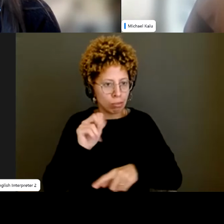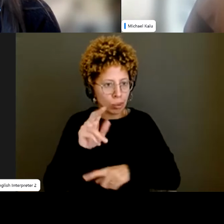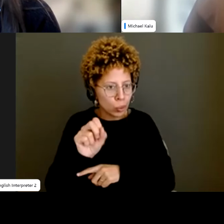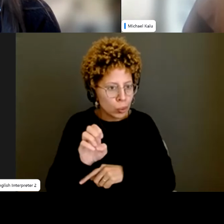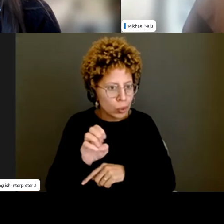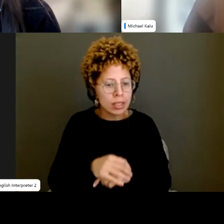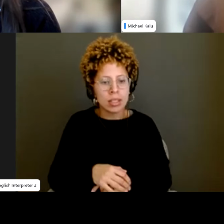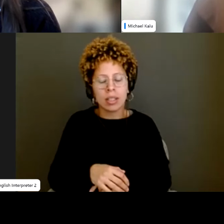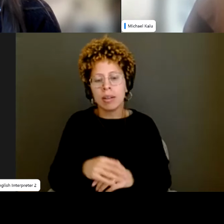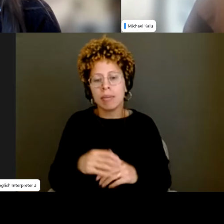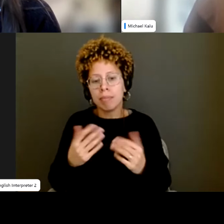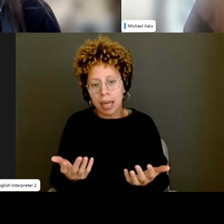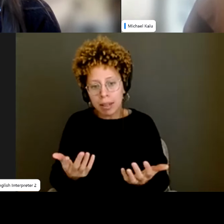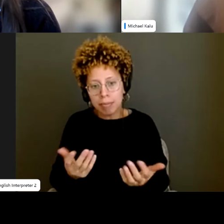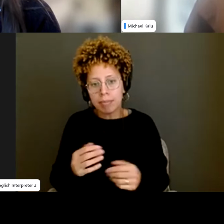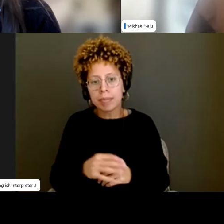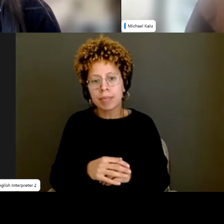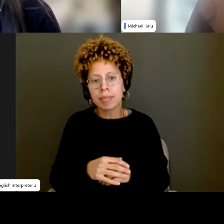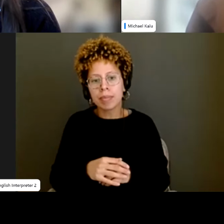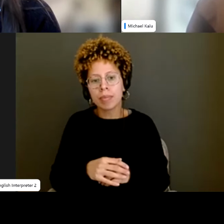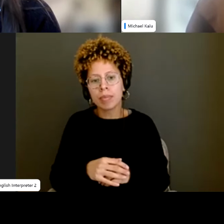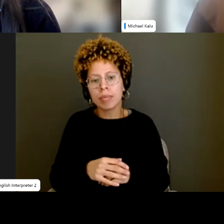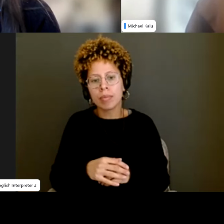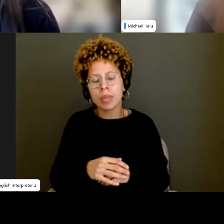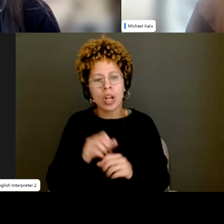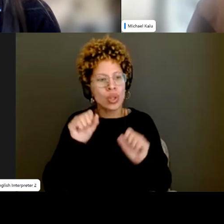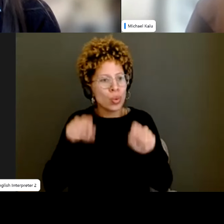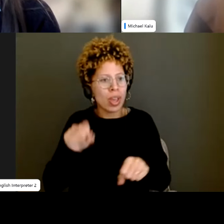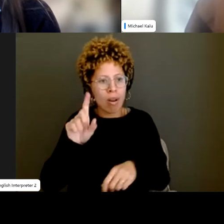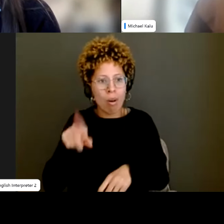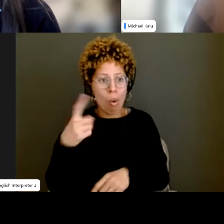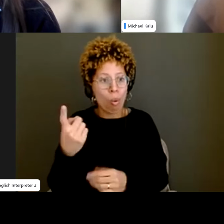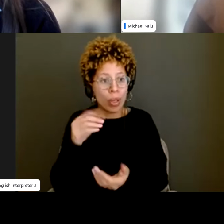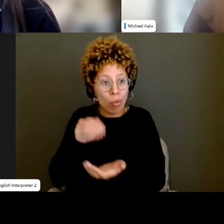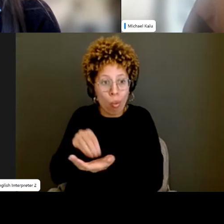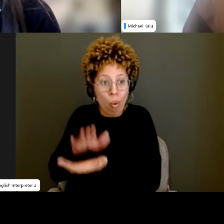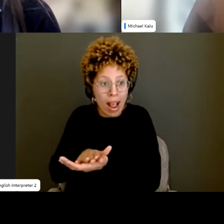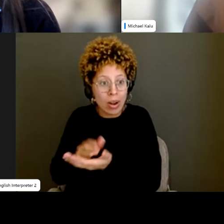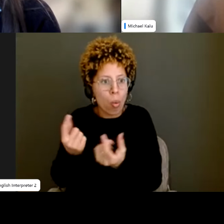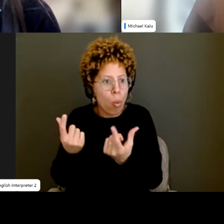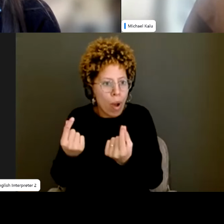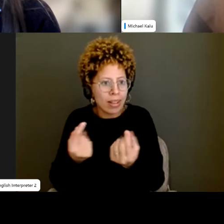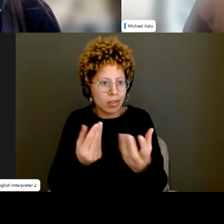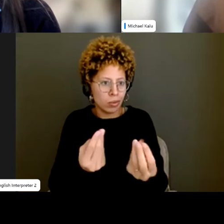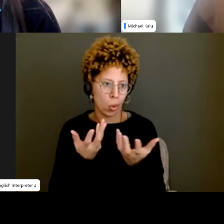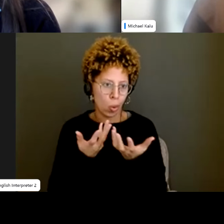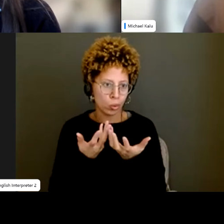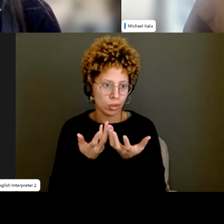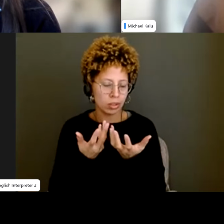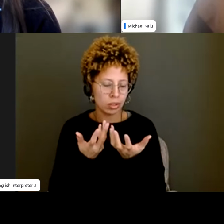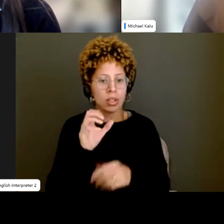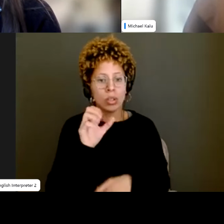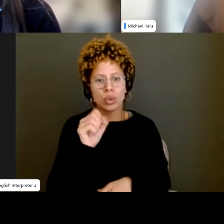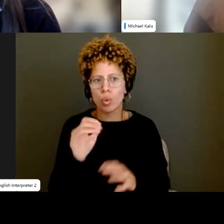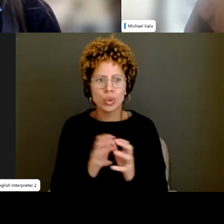idea. It's you can only write what you are told that happened. So there are so many implicit issues that